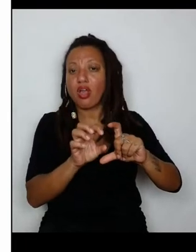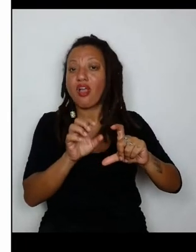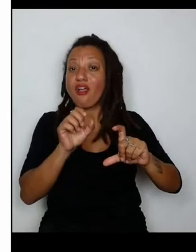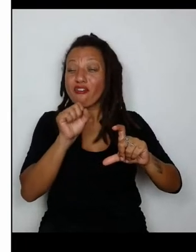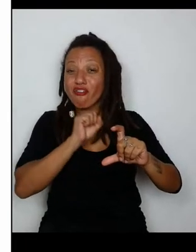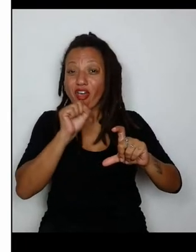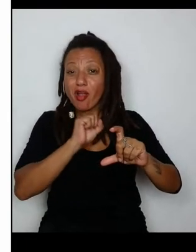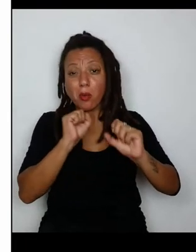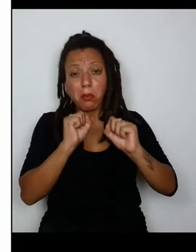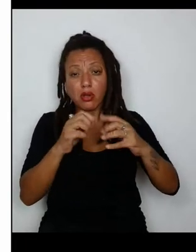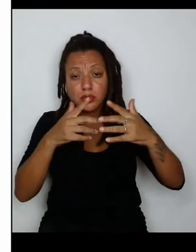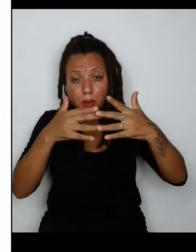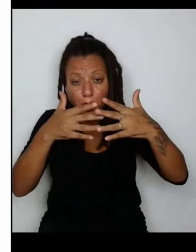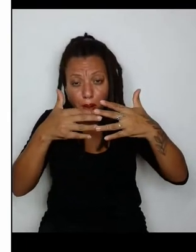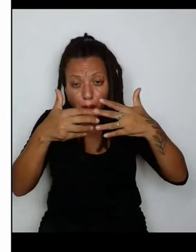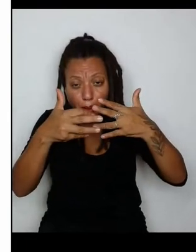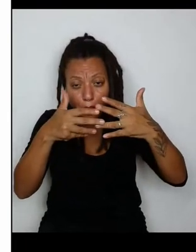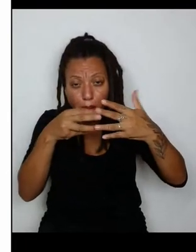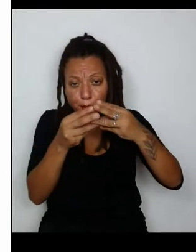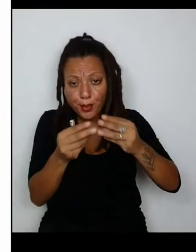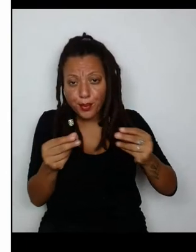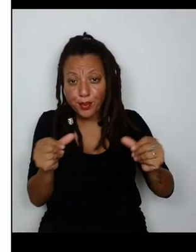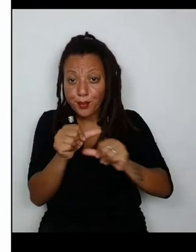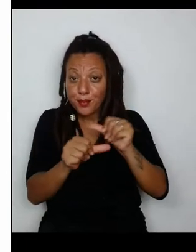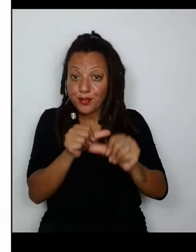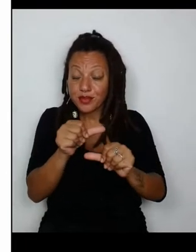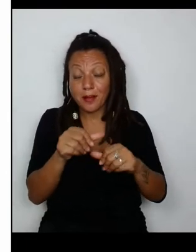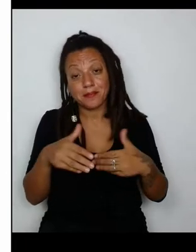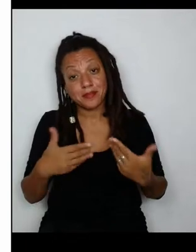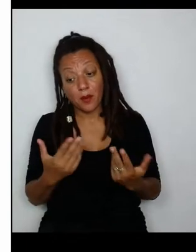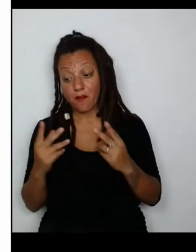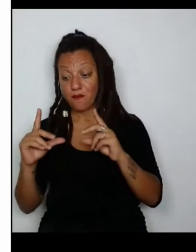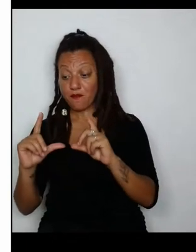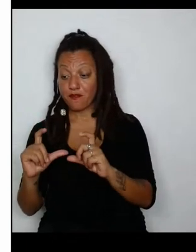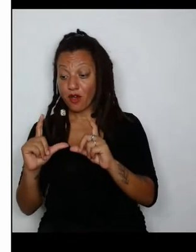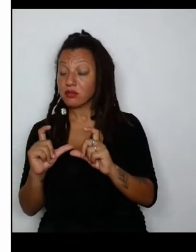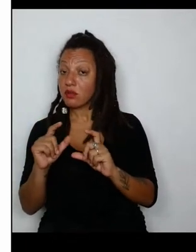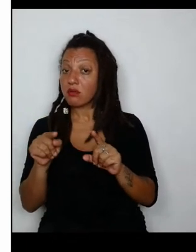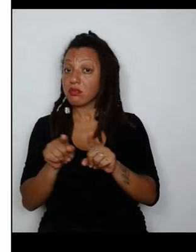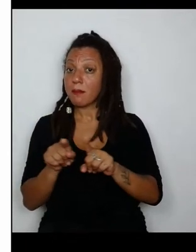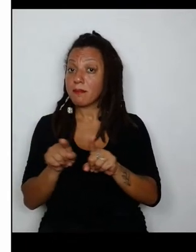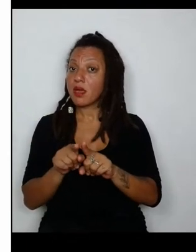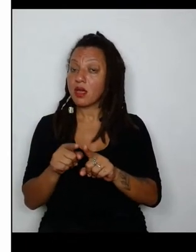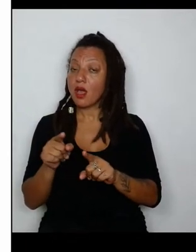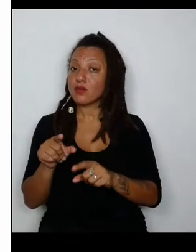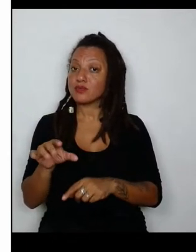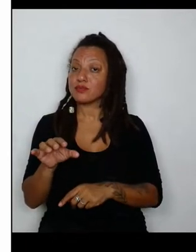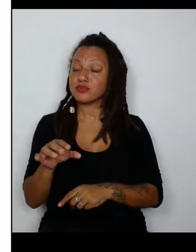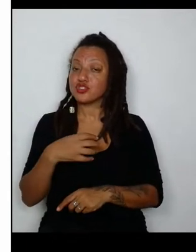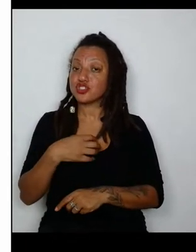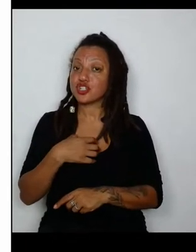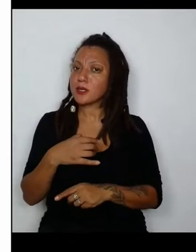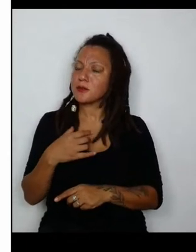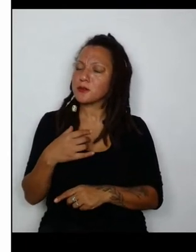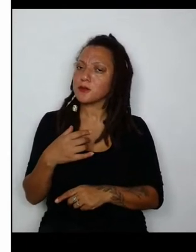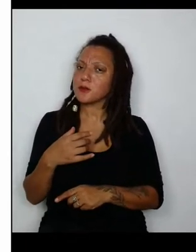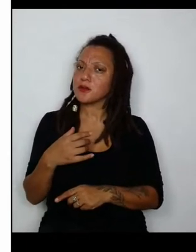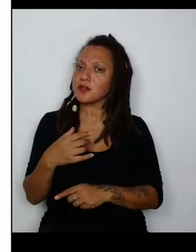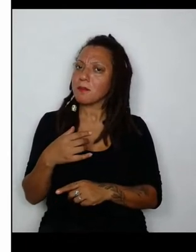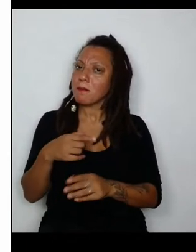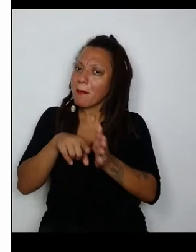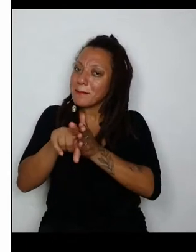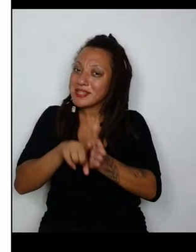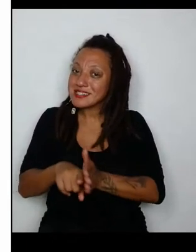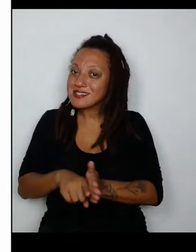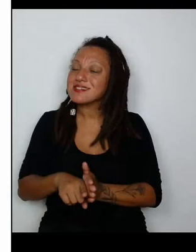an especially intriguing option for examining the layers of gogan of considering what might lie underneath and of the way these